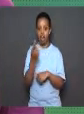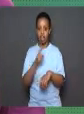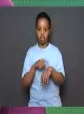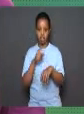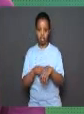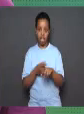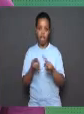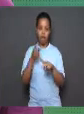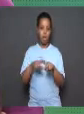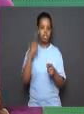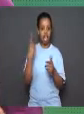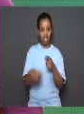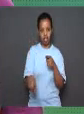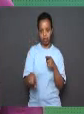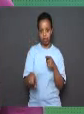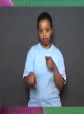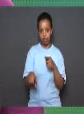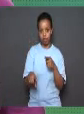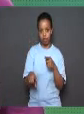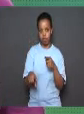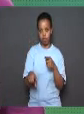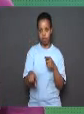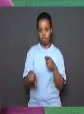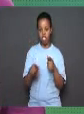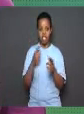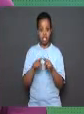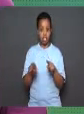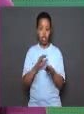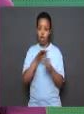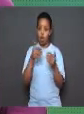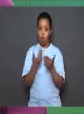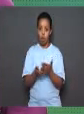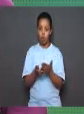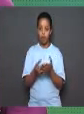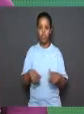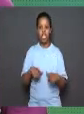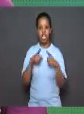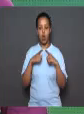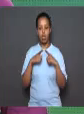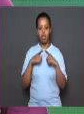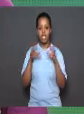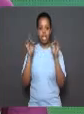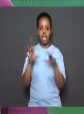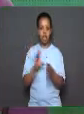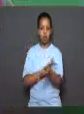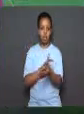be reversed, but the same is not true for non-living